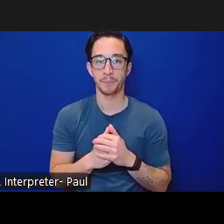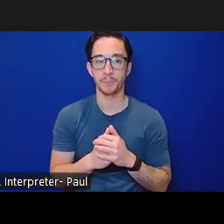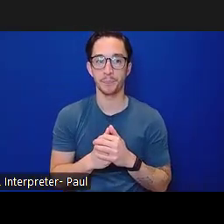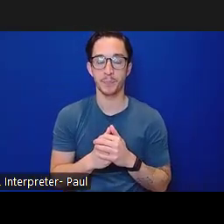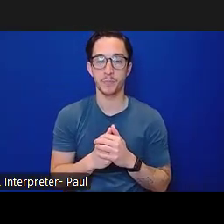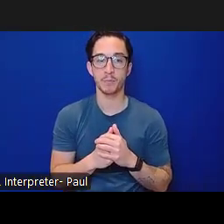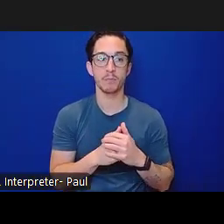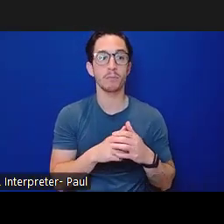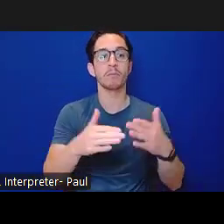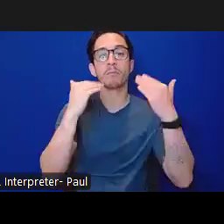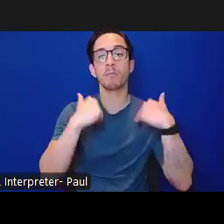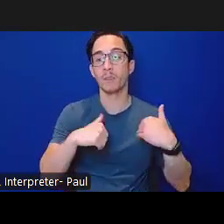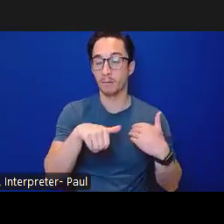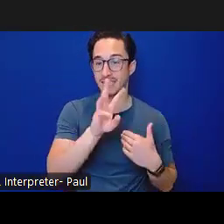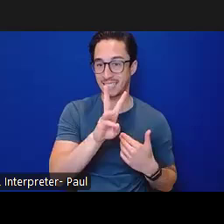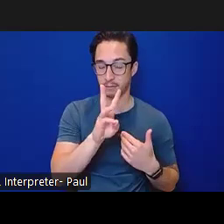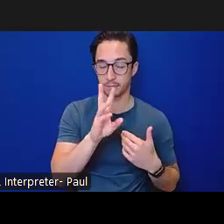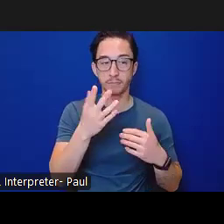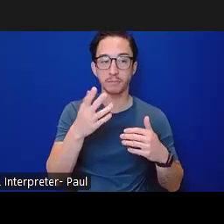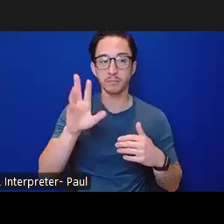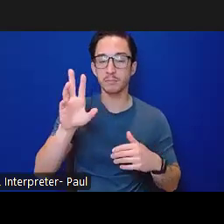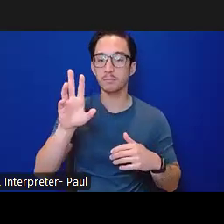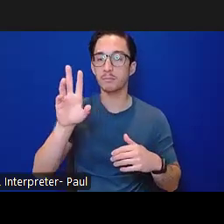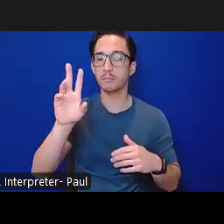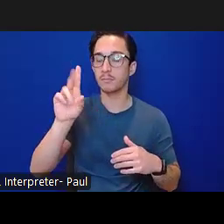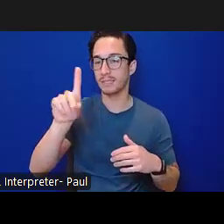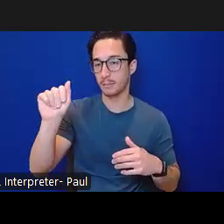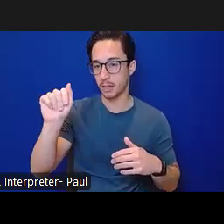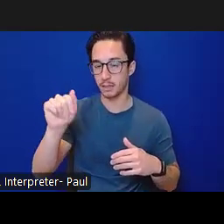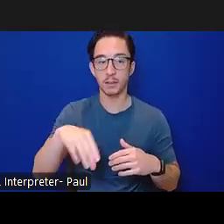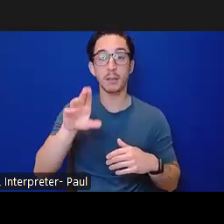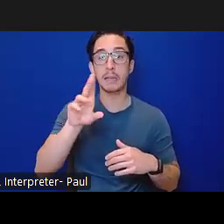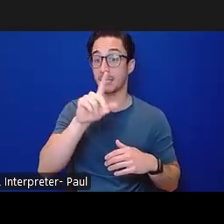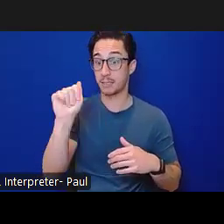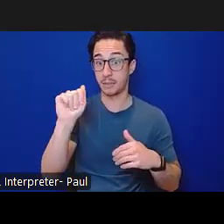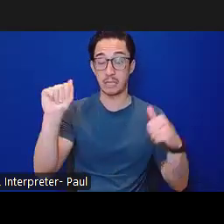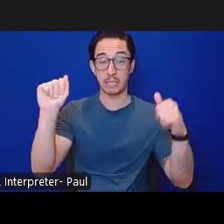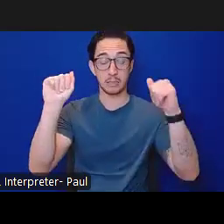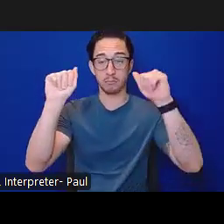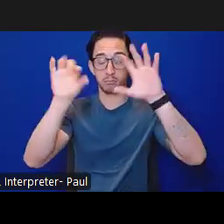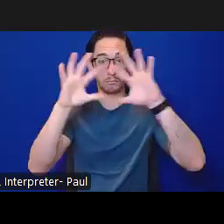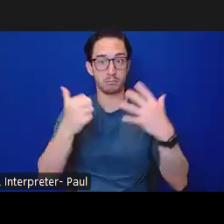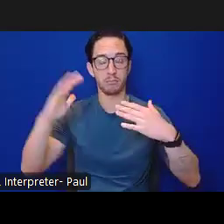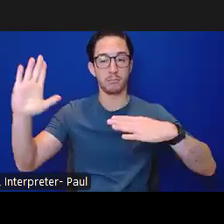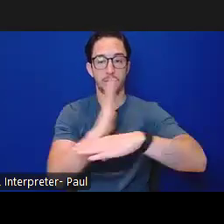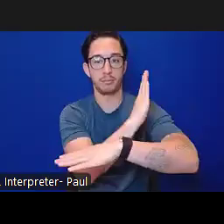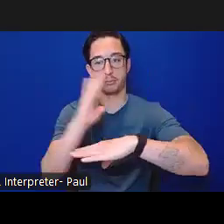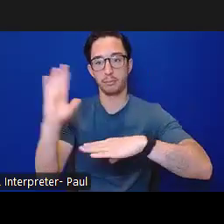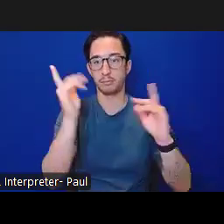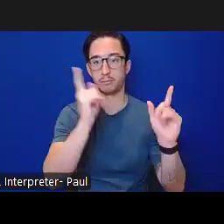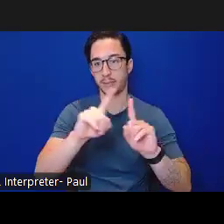Then we have disability. Now, disability encompasses a broad range of